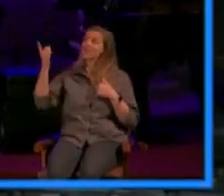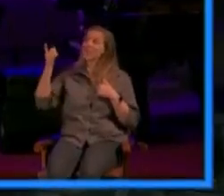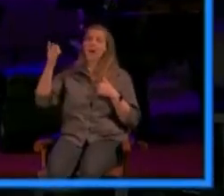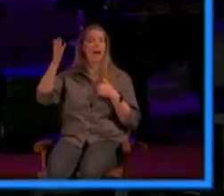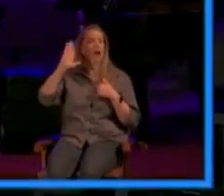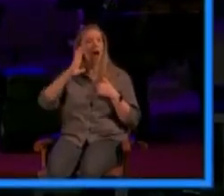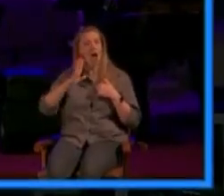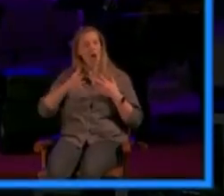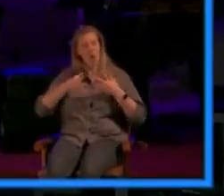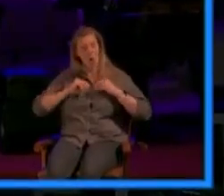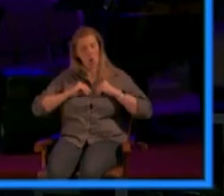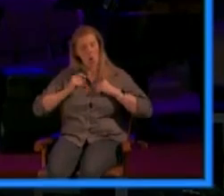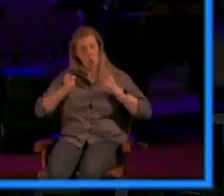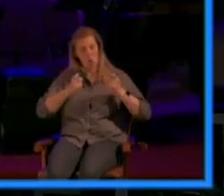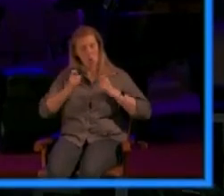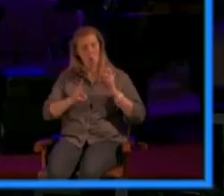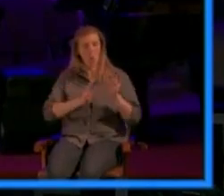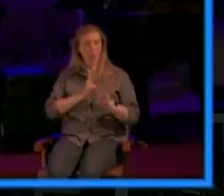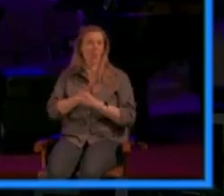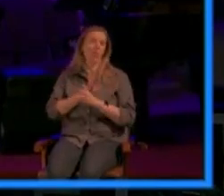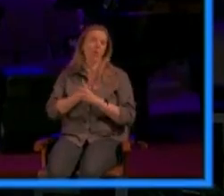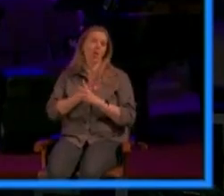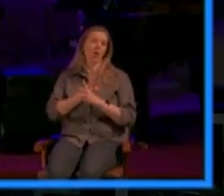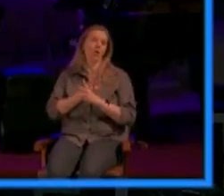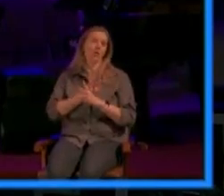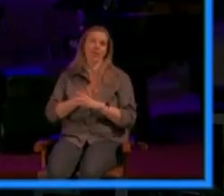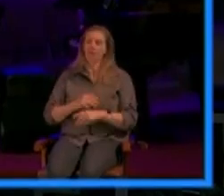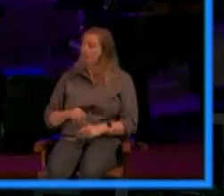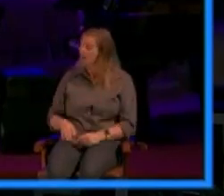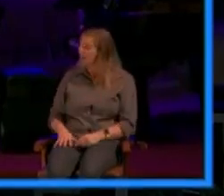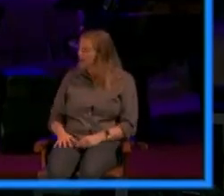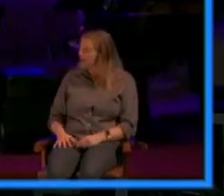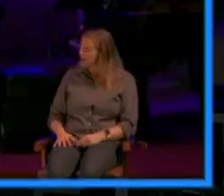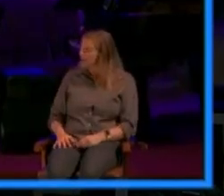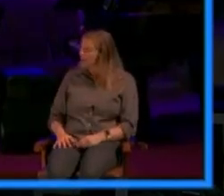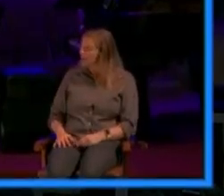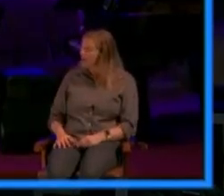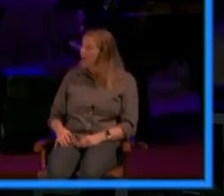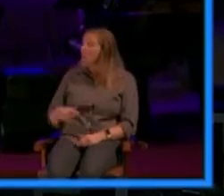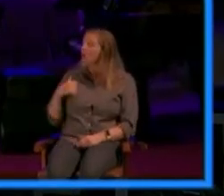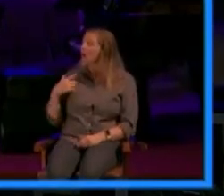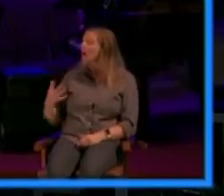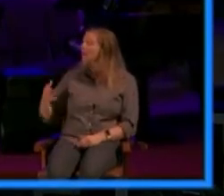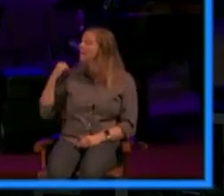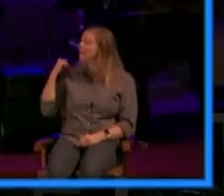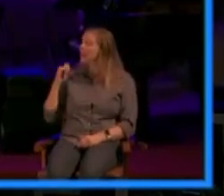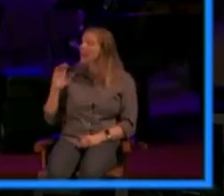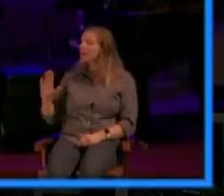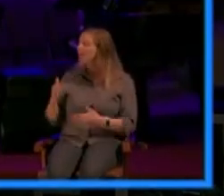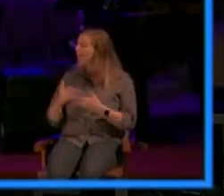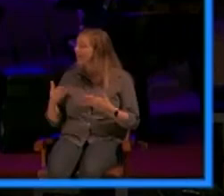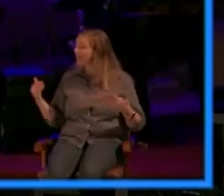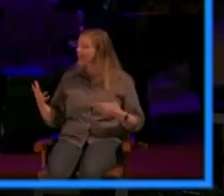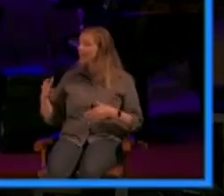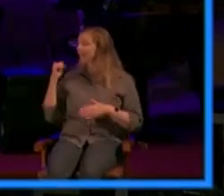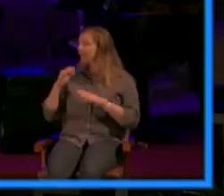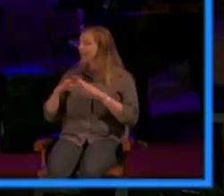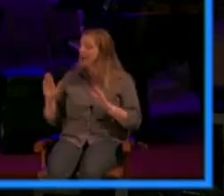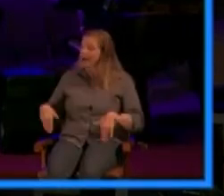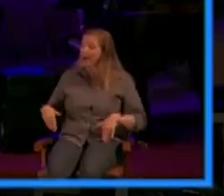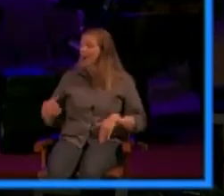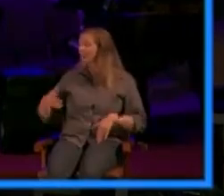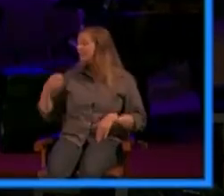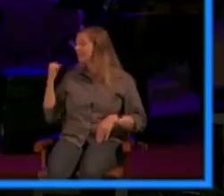so then the emperor, frustrated, said, well, I'm going to take away all your property. Don't think that that couldn't happen in America. I'm going to take away your property.